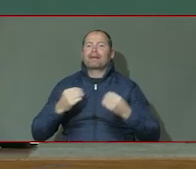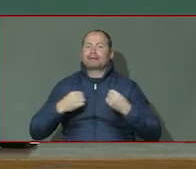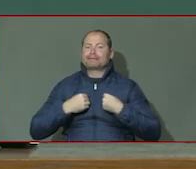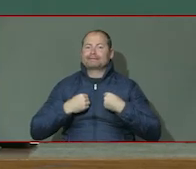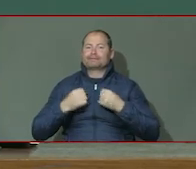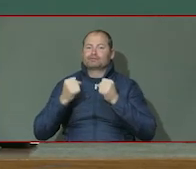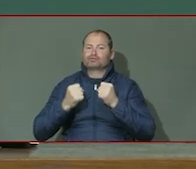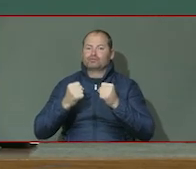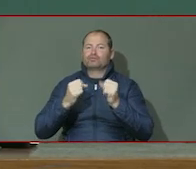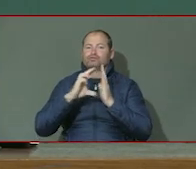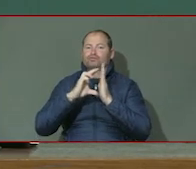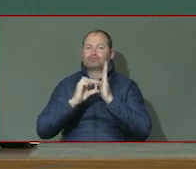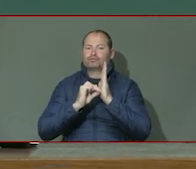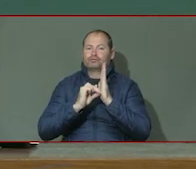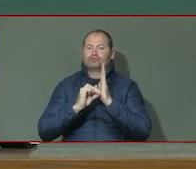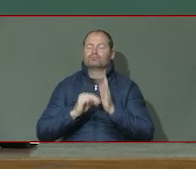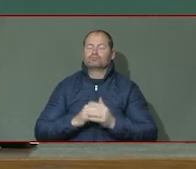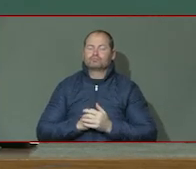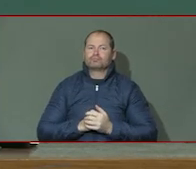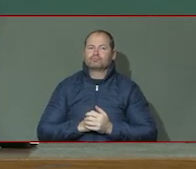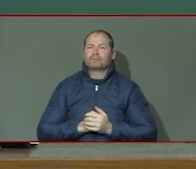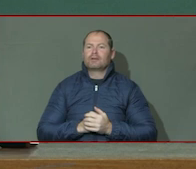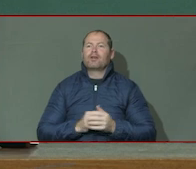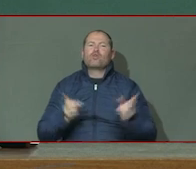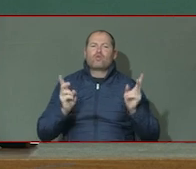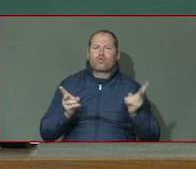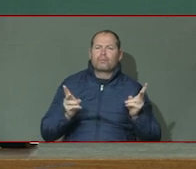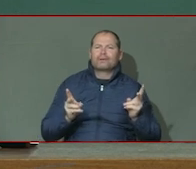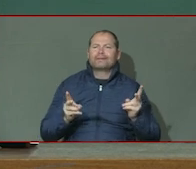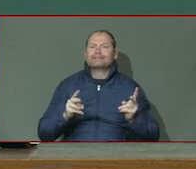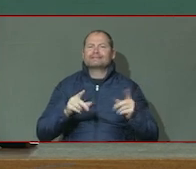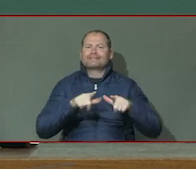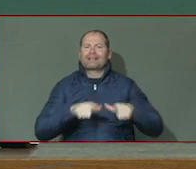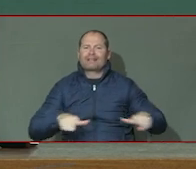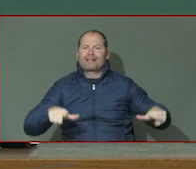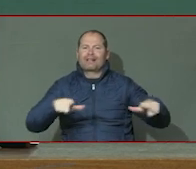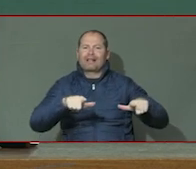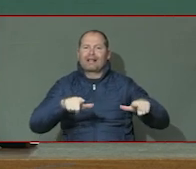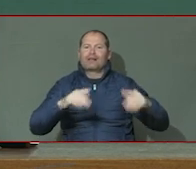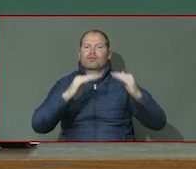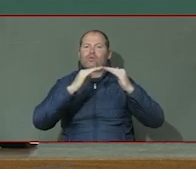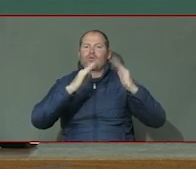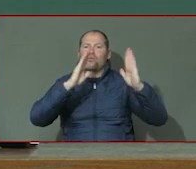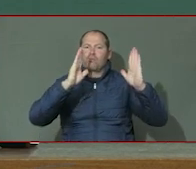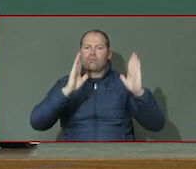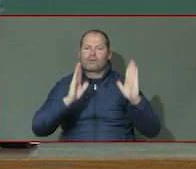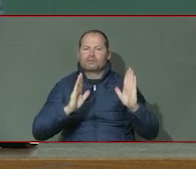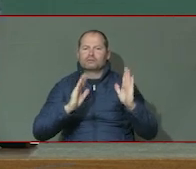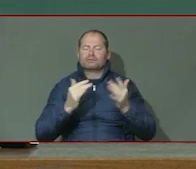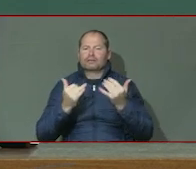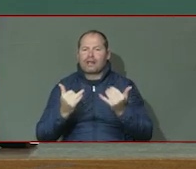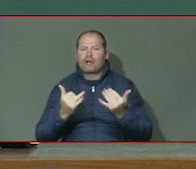Normally, the first one is an easy one where they give you land and buildings, the opening balance and the closing balance, and you have to calculate the purchases